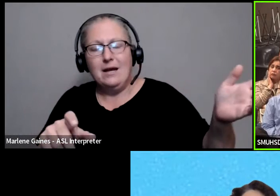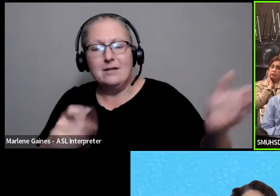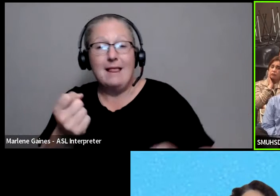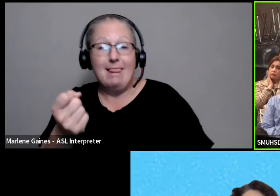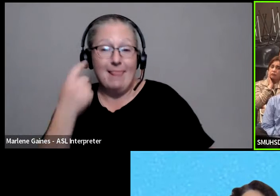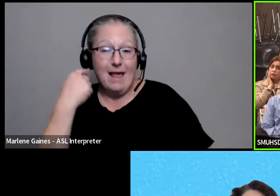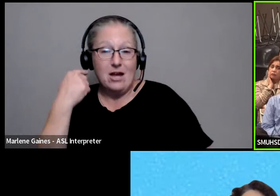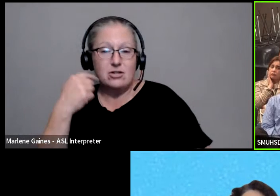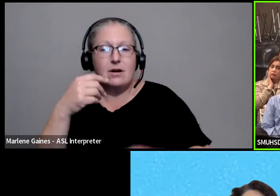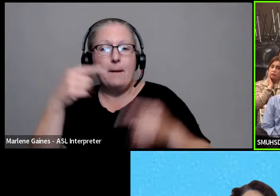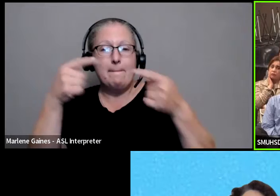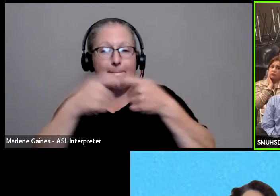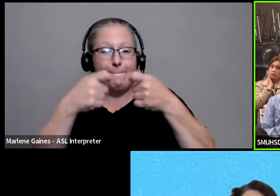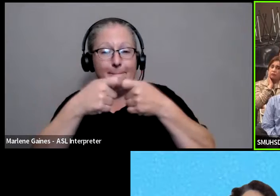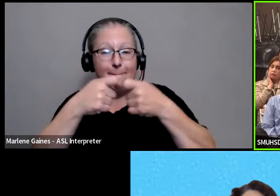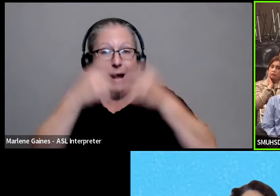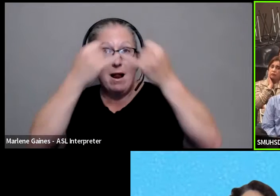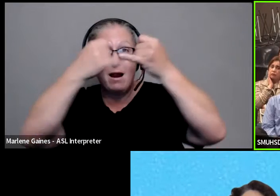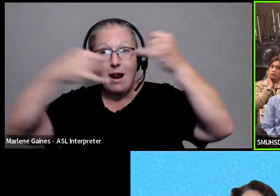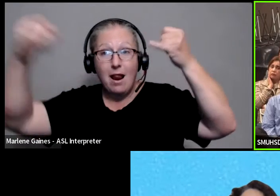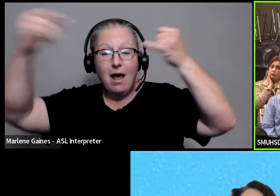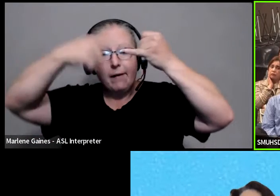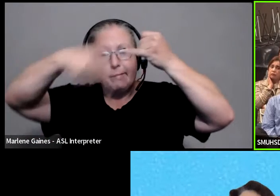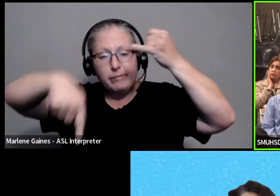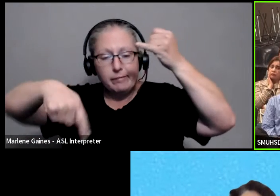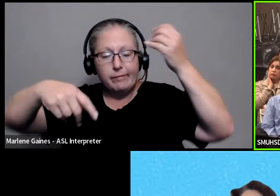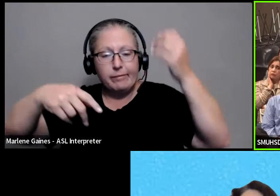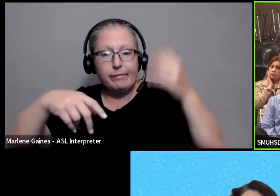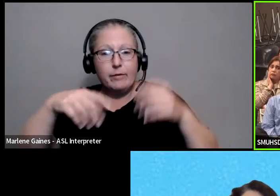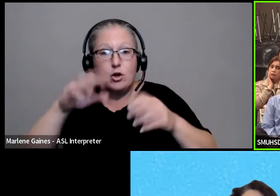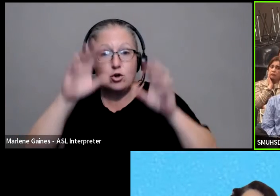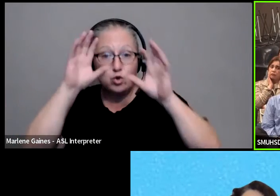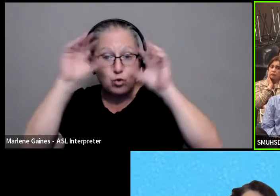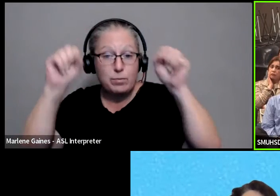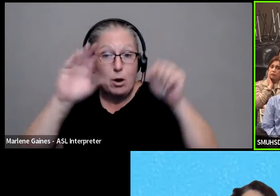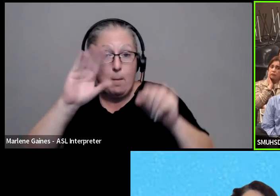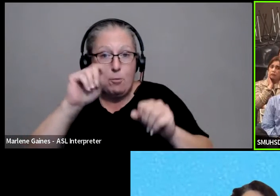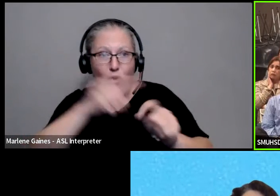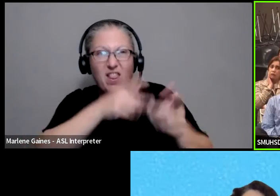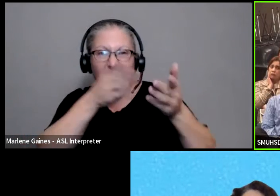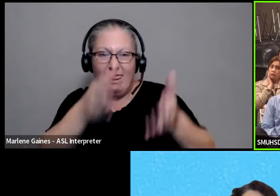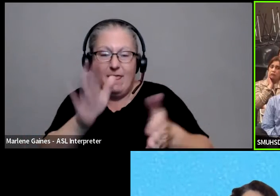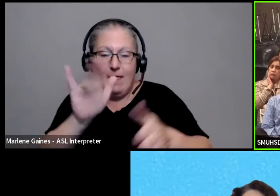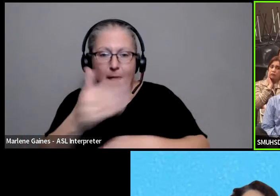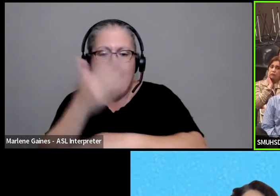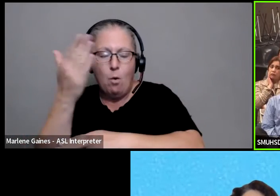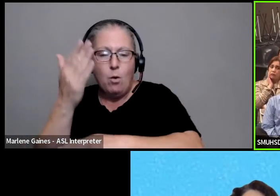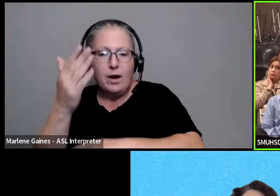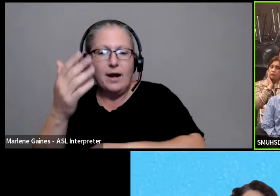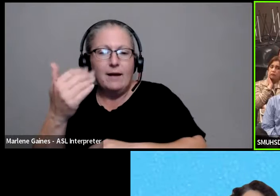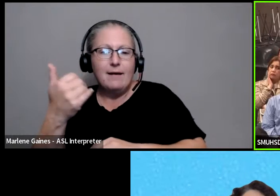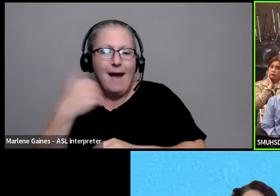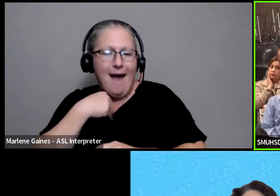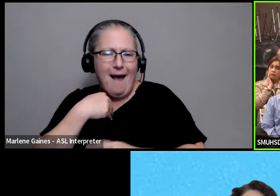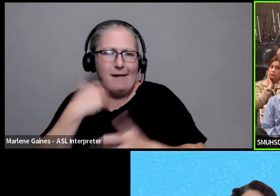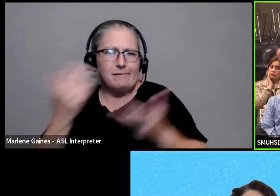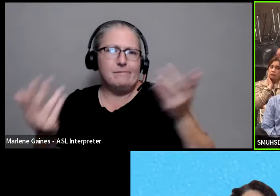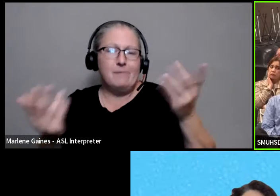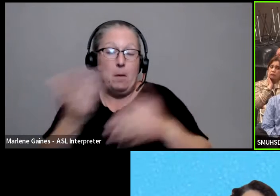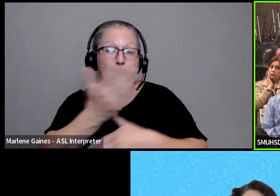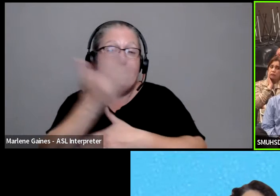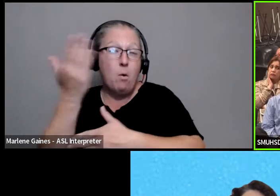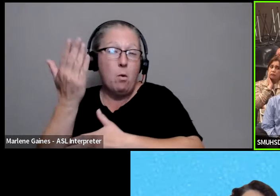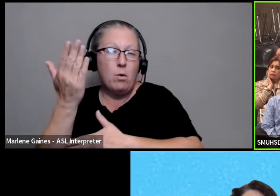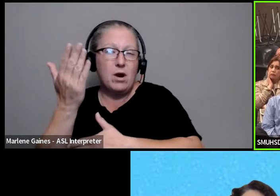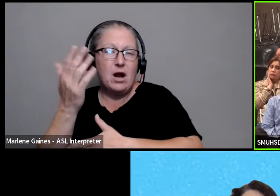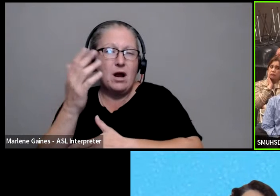we had a power line that went down, and I know Superintendent Booker happened to be over there in the morning. And so, we have, in the morning, we don't